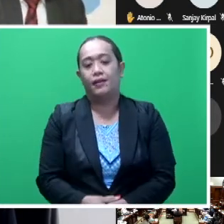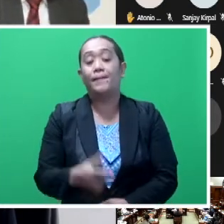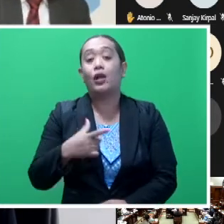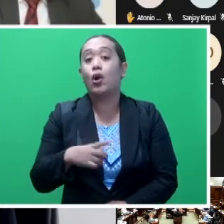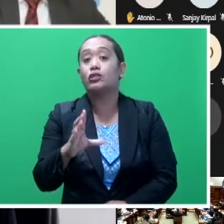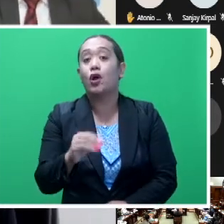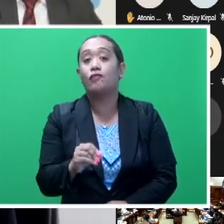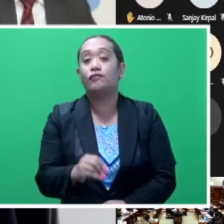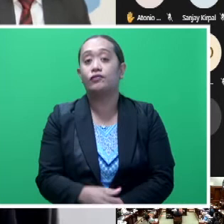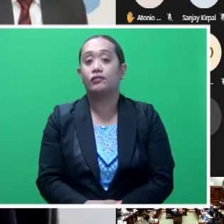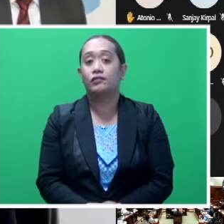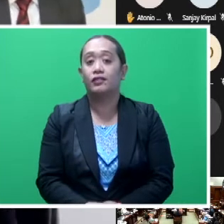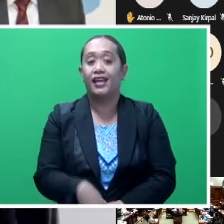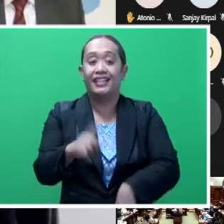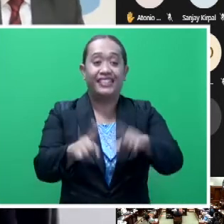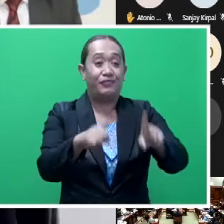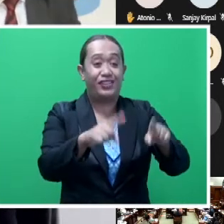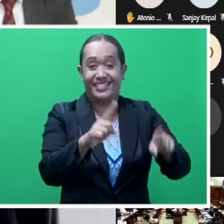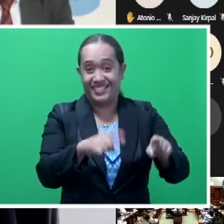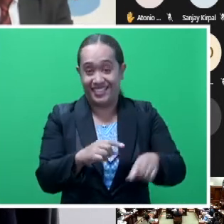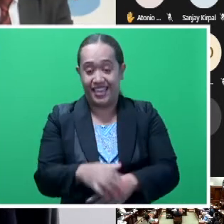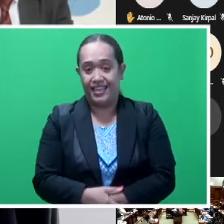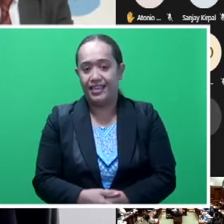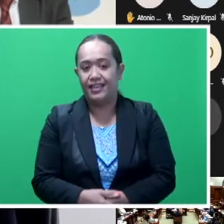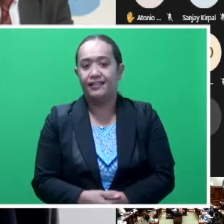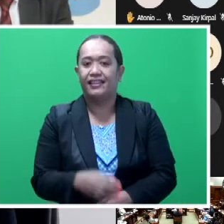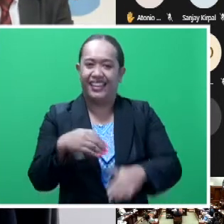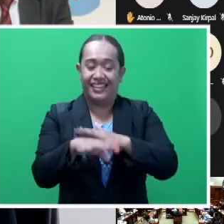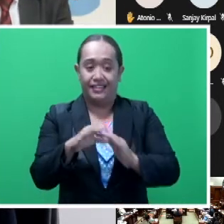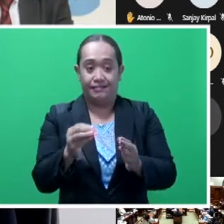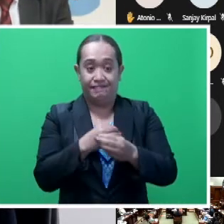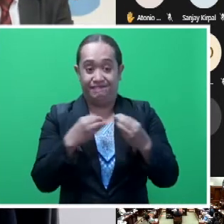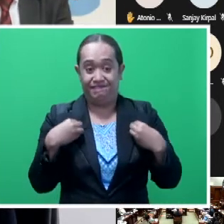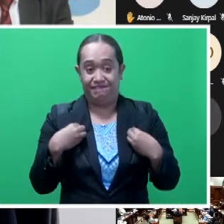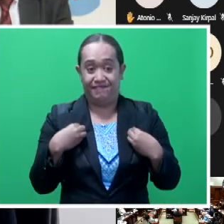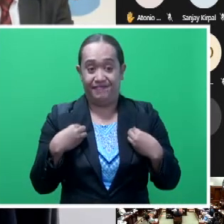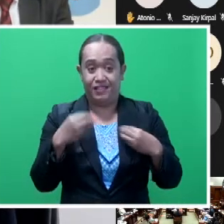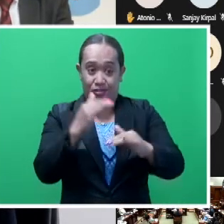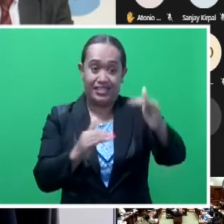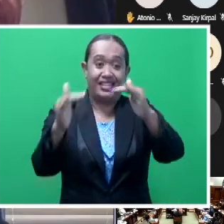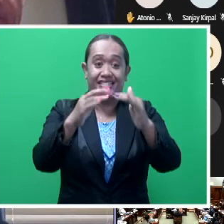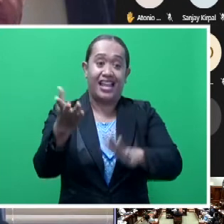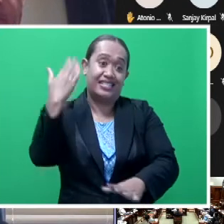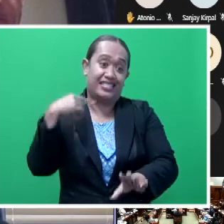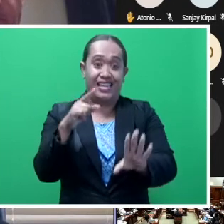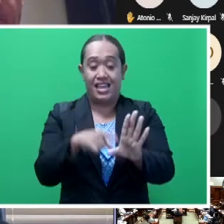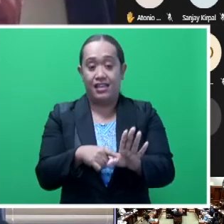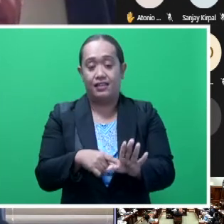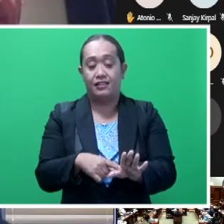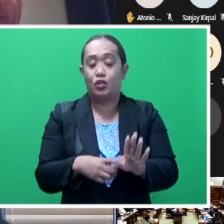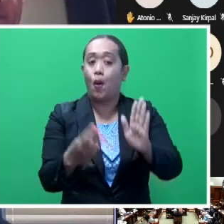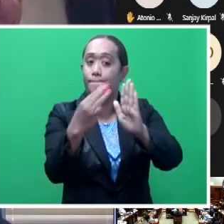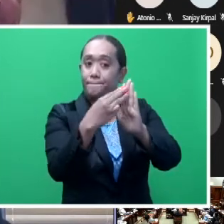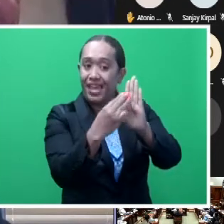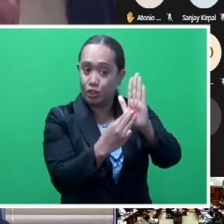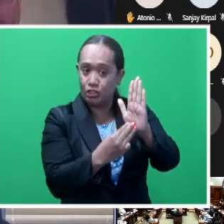the differences in terms of our public status last year, those measures were written. They were discussed.